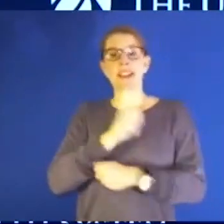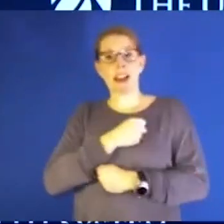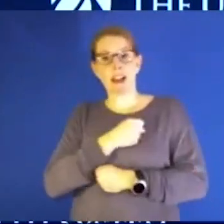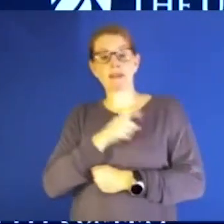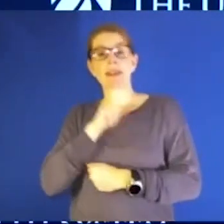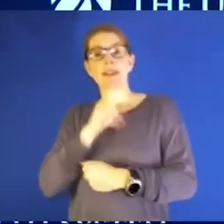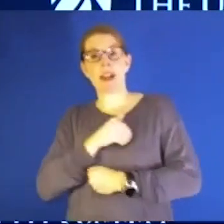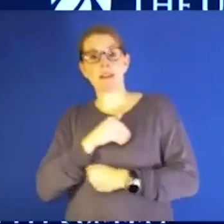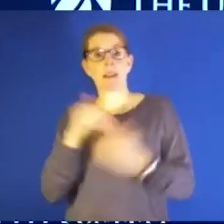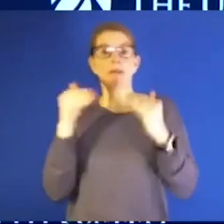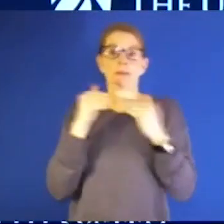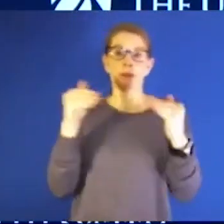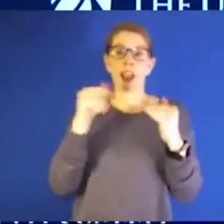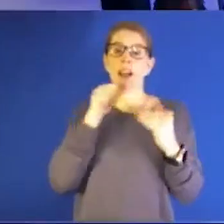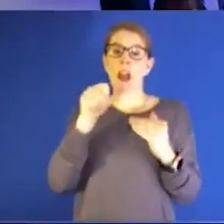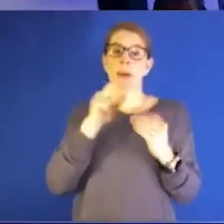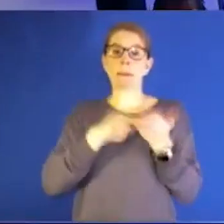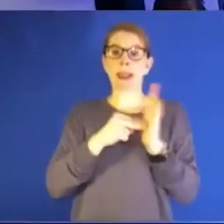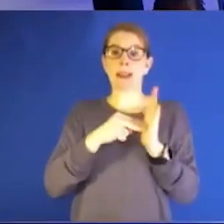about the cardiologist.